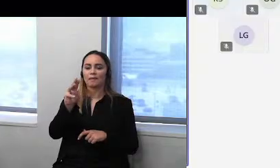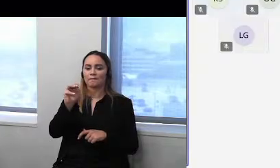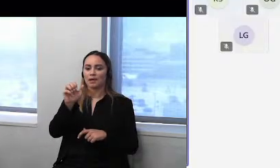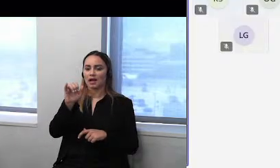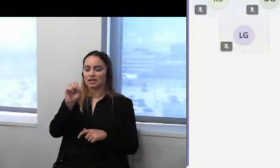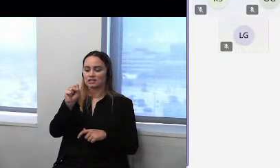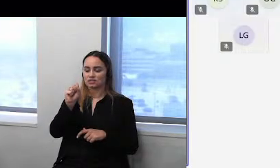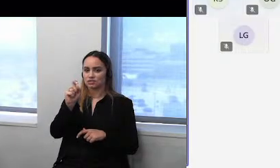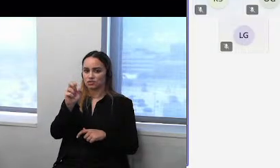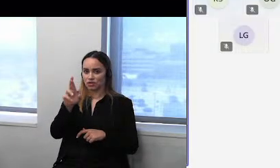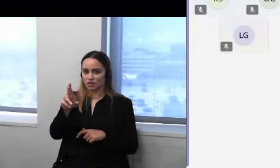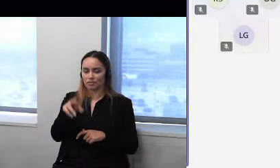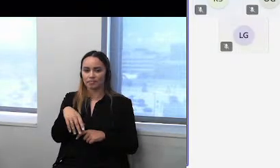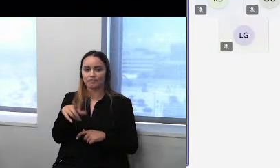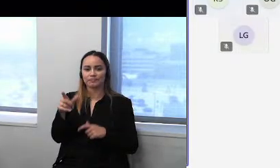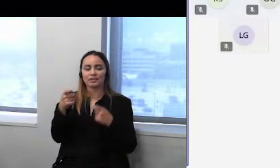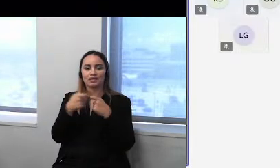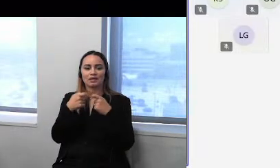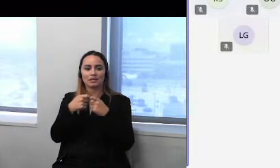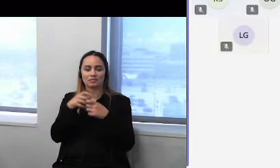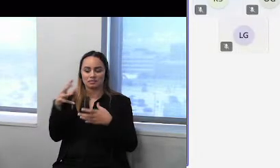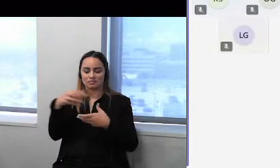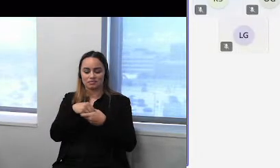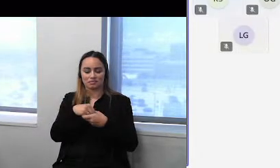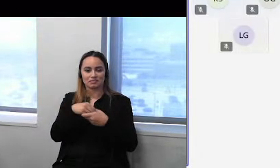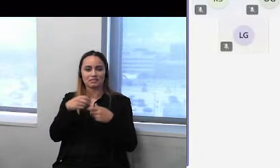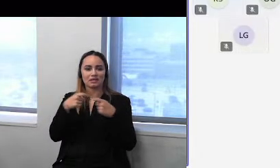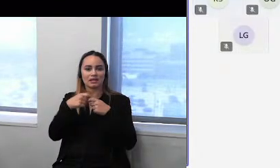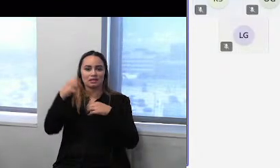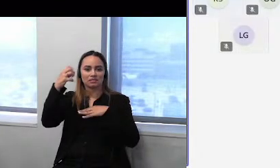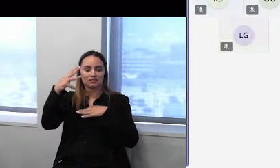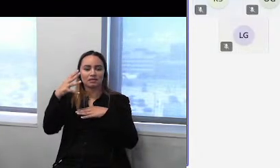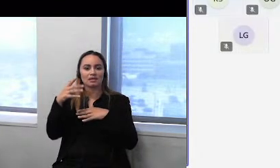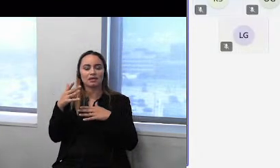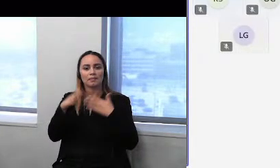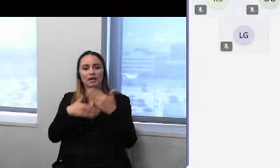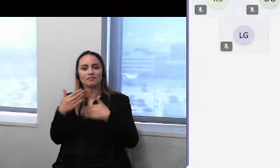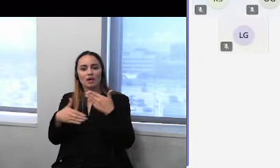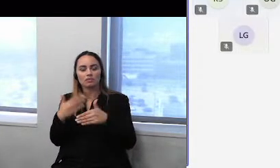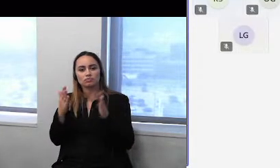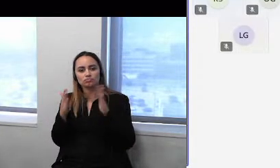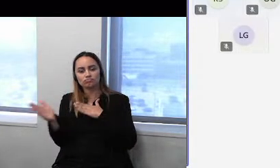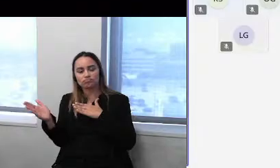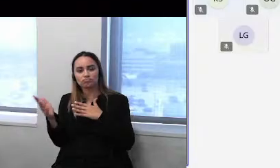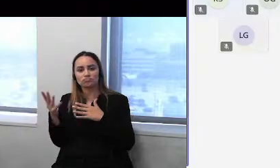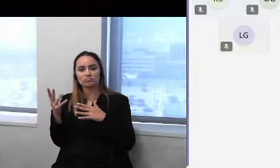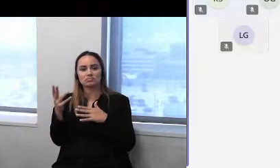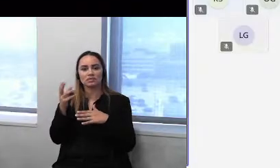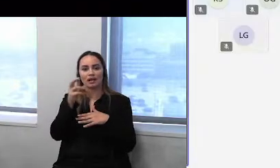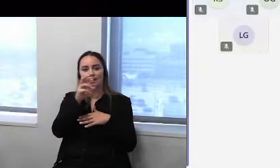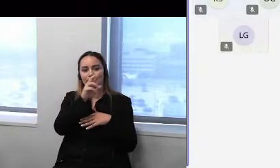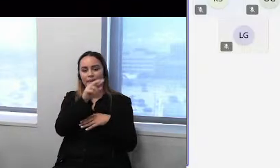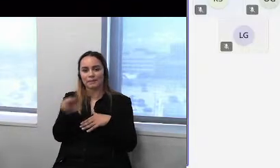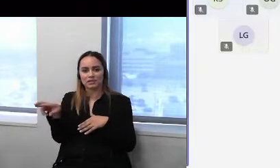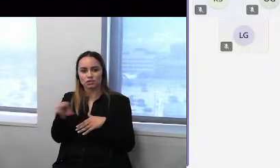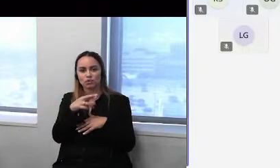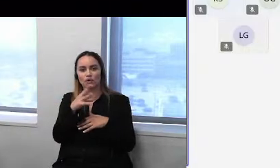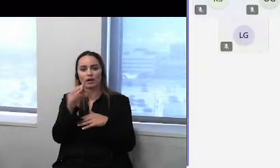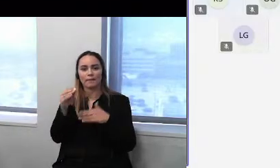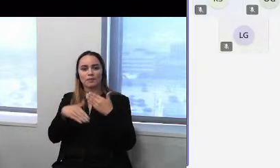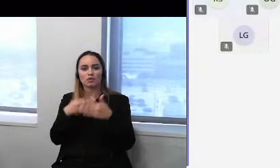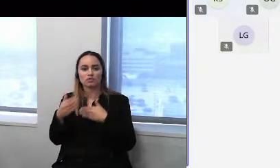renewable energy into the transmission system planning and reconductoring and restoration process. Go ahead, sir.